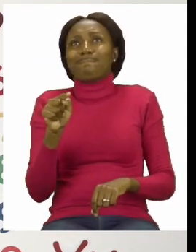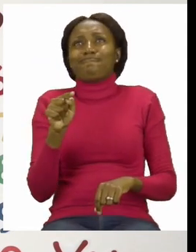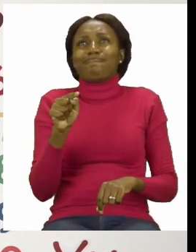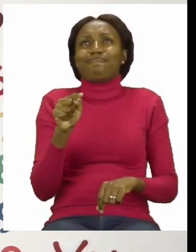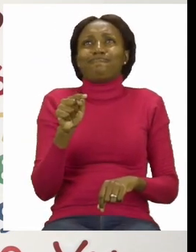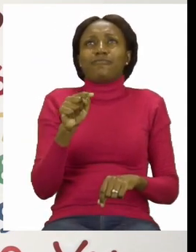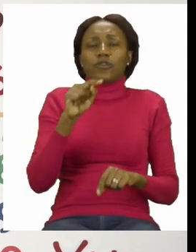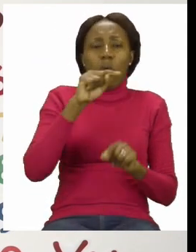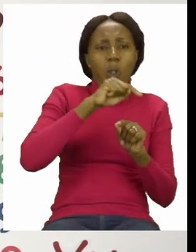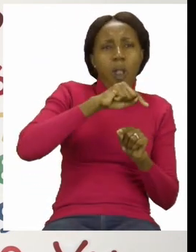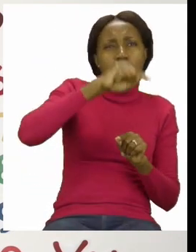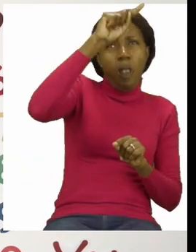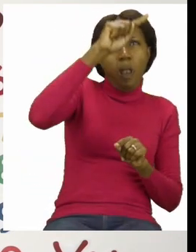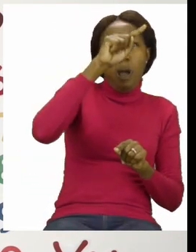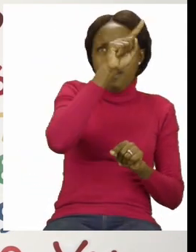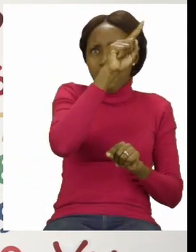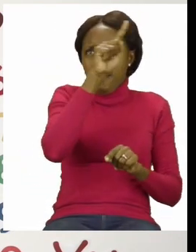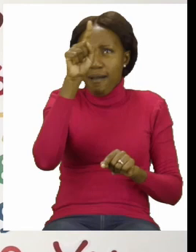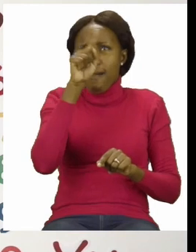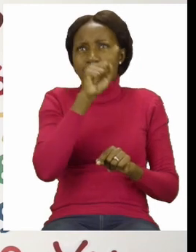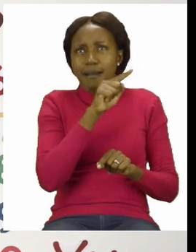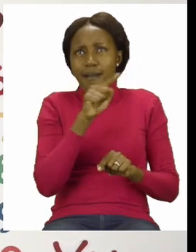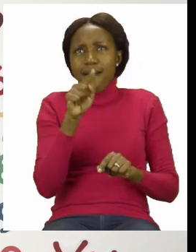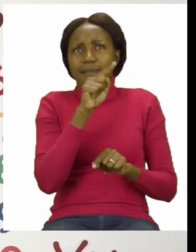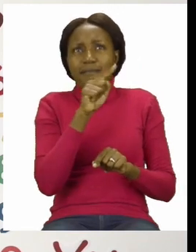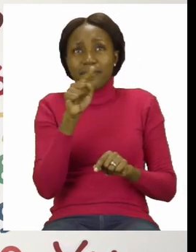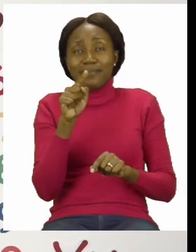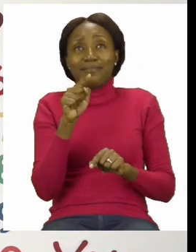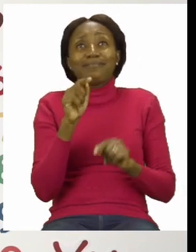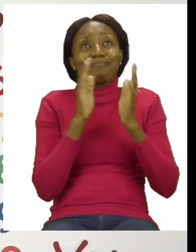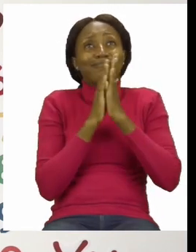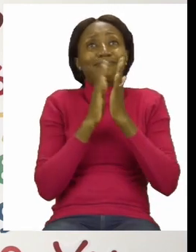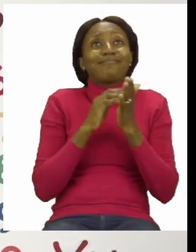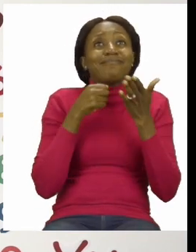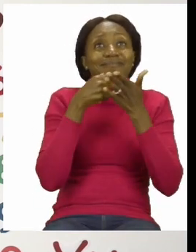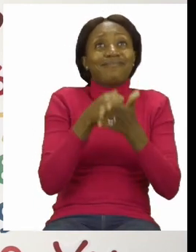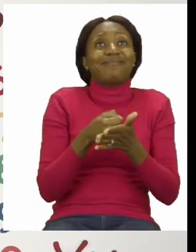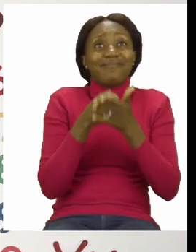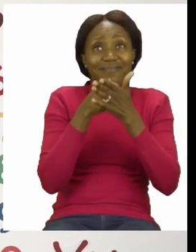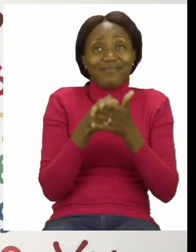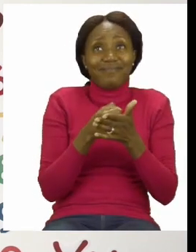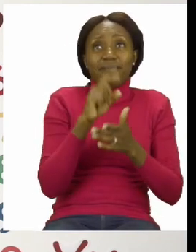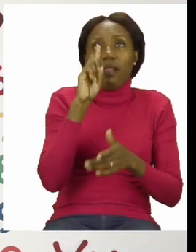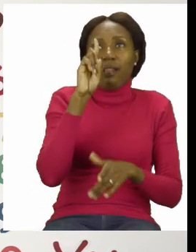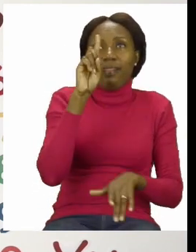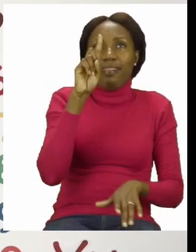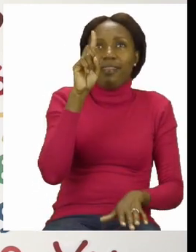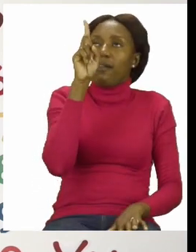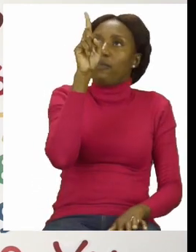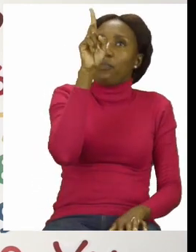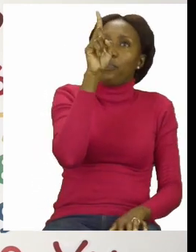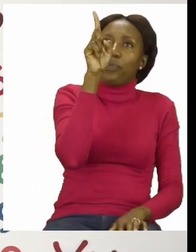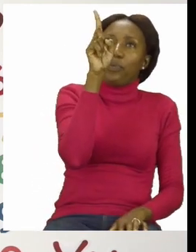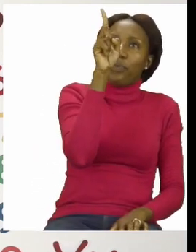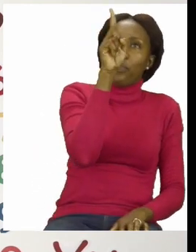line across. So I want you to try and do it with your finger first. Let's